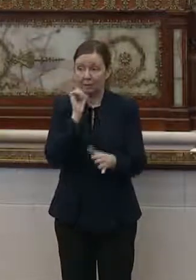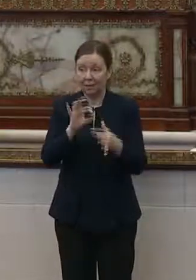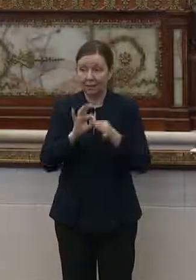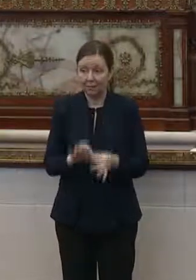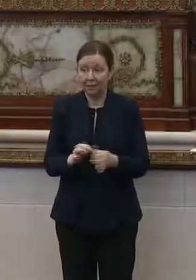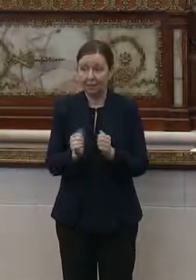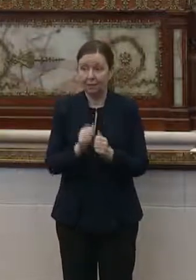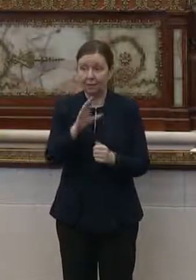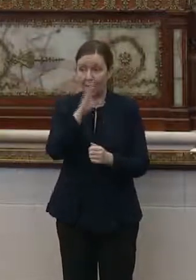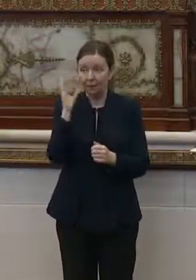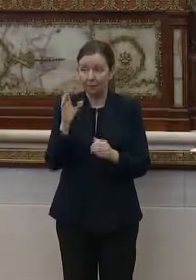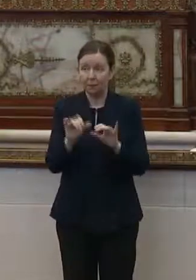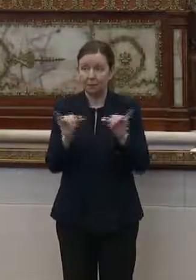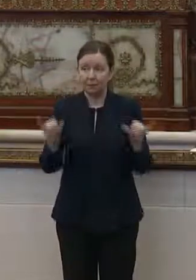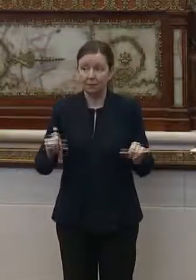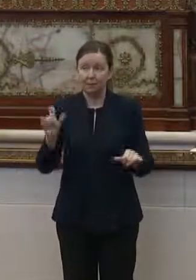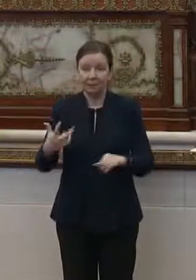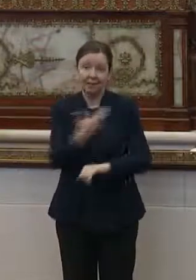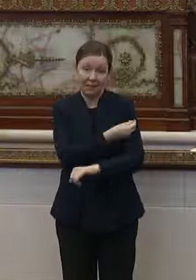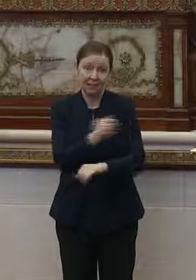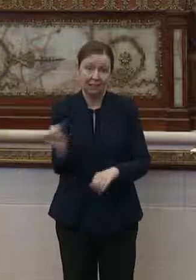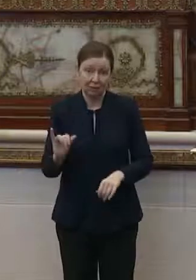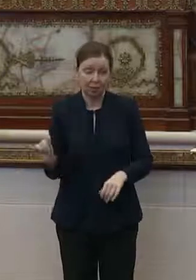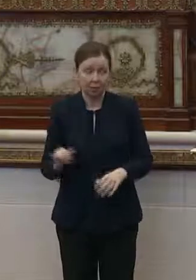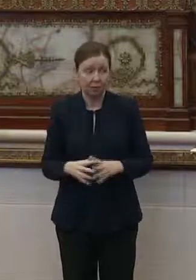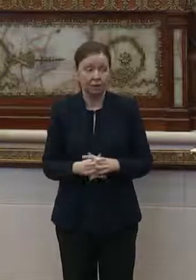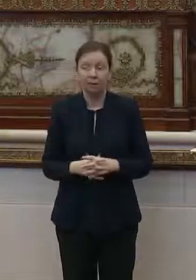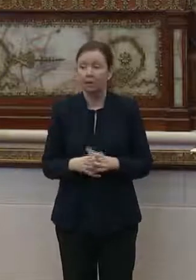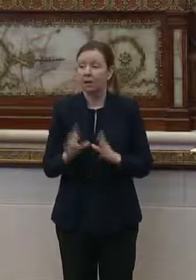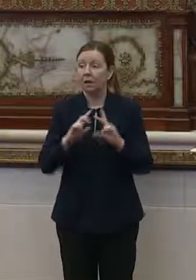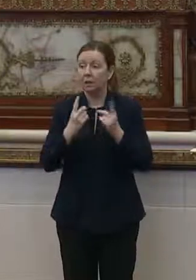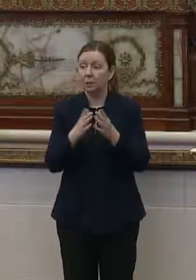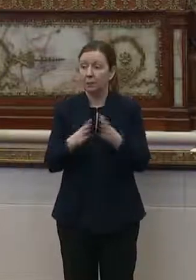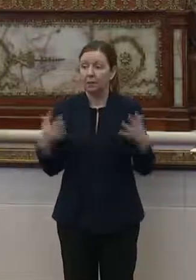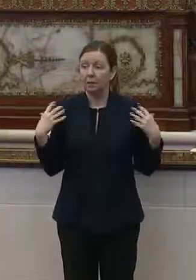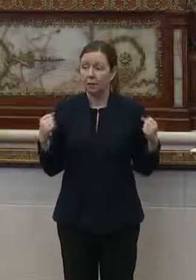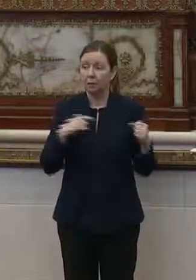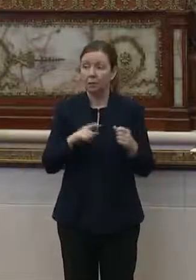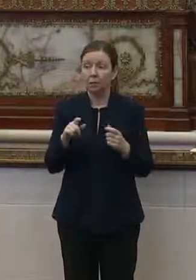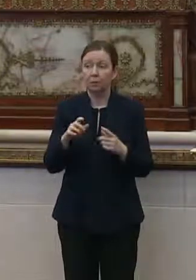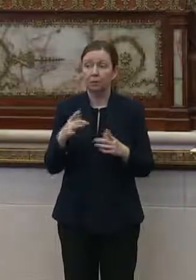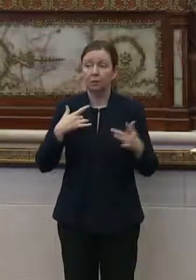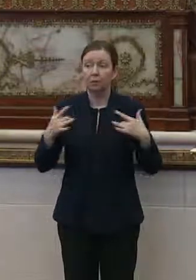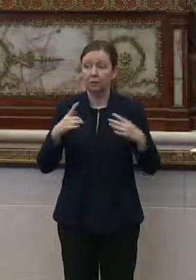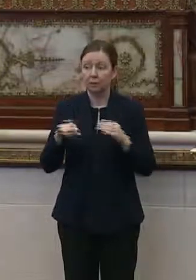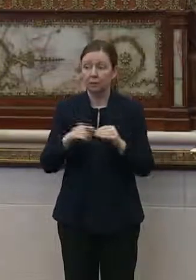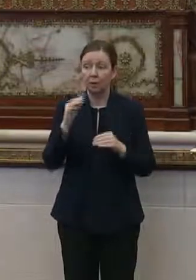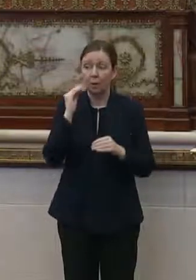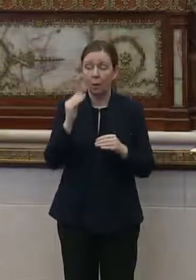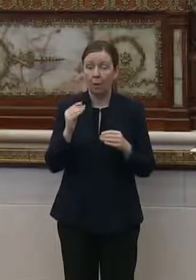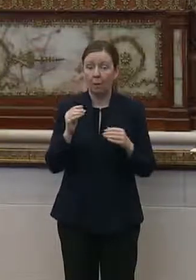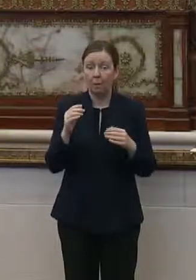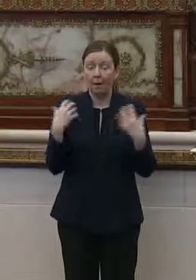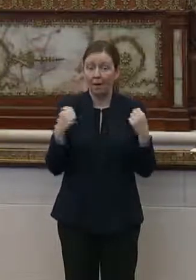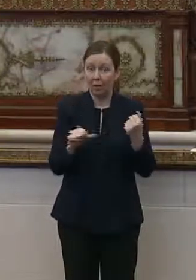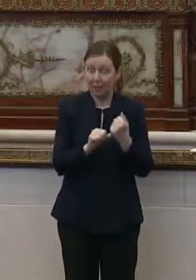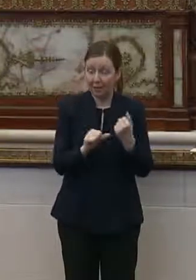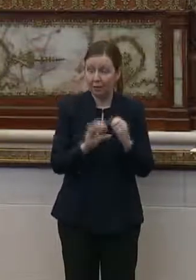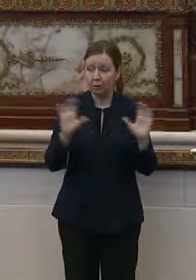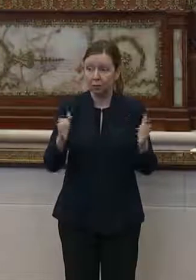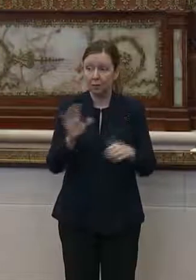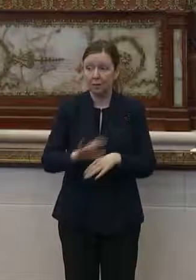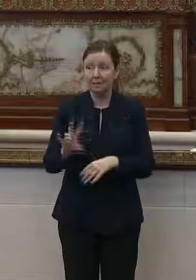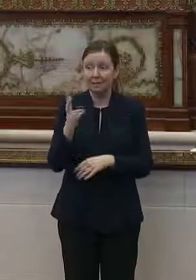hospital systems or clinics needed vaccination as well. At the Department of Public Health, we were particularly concerned about home health aides, a group of